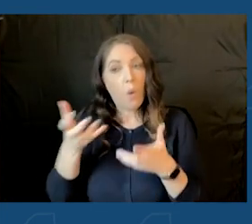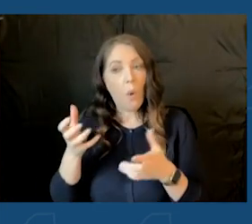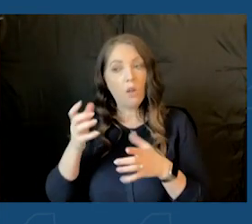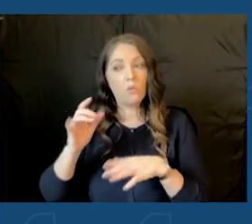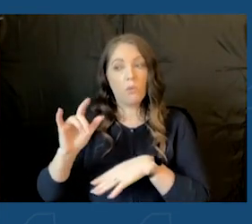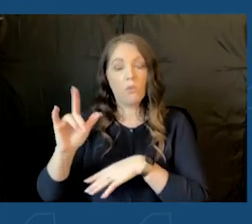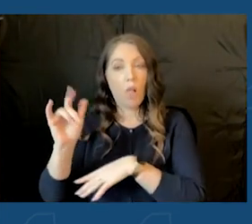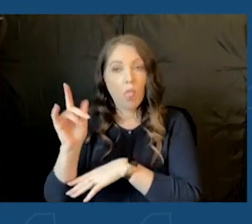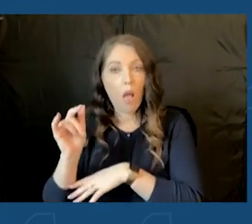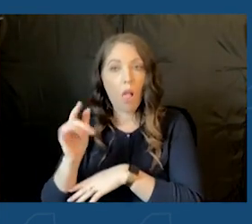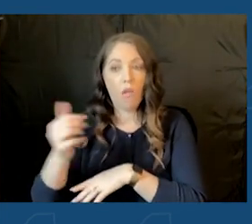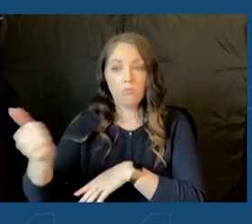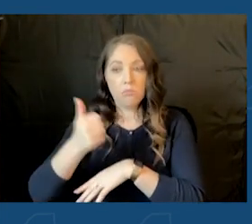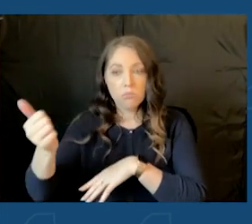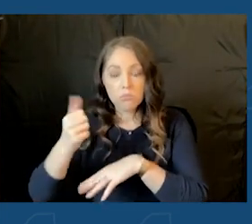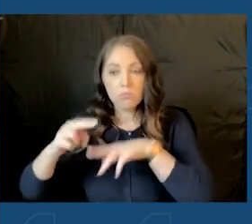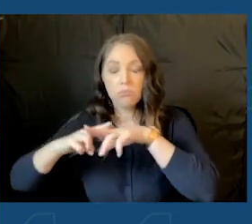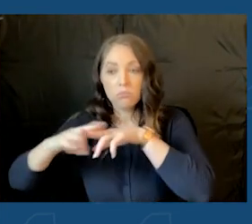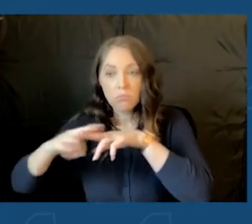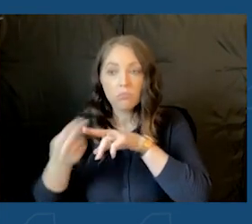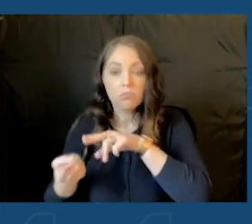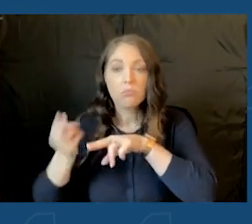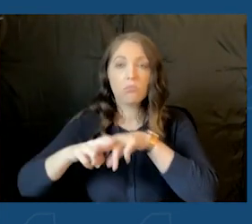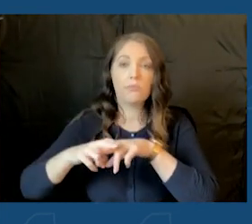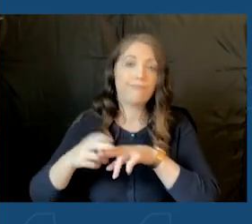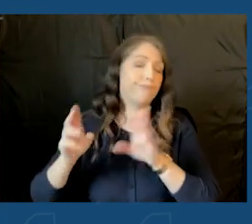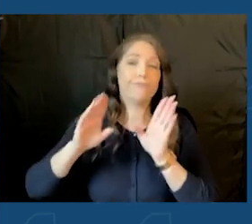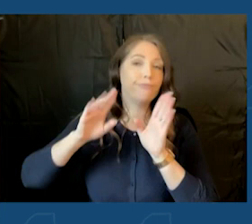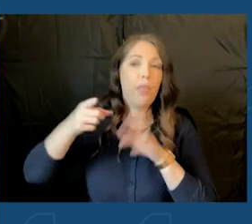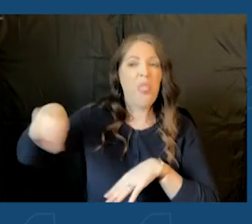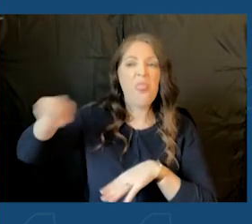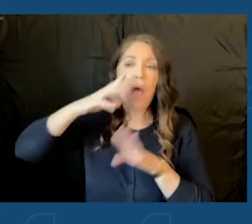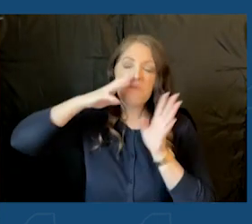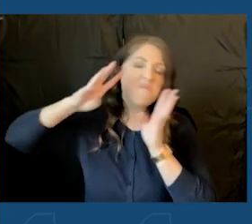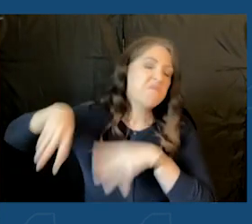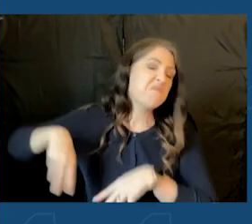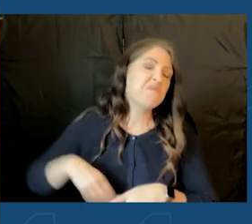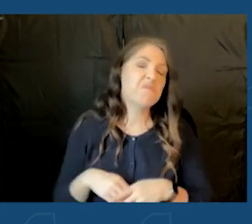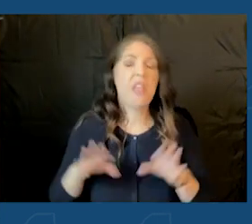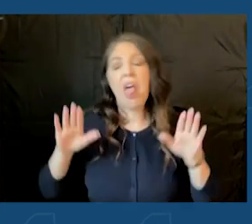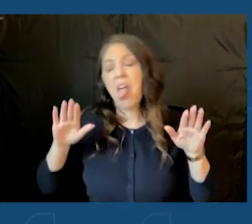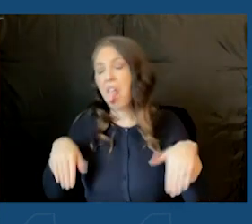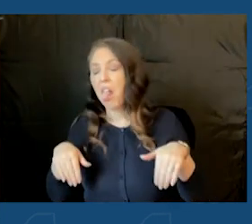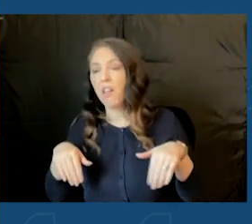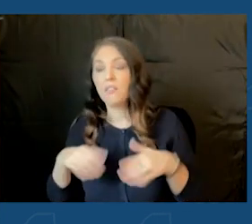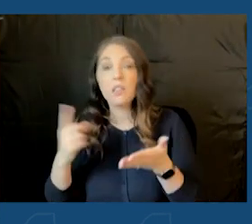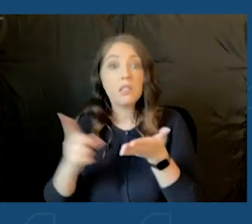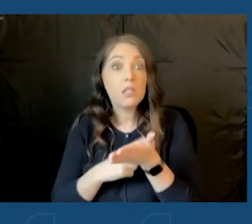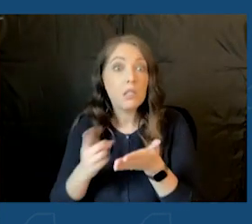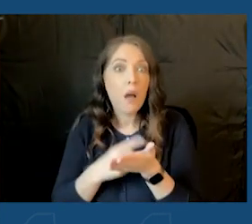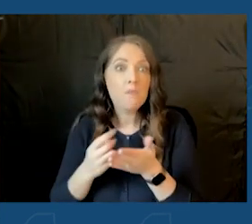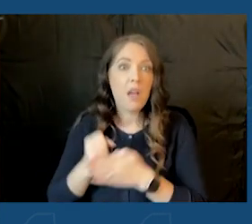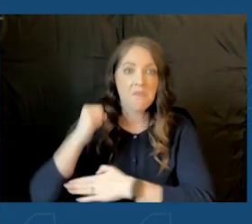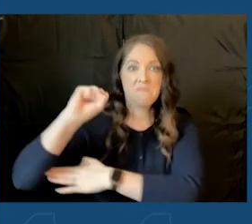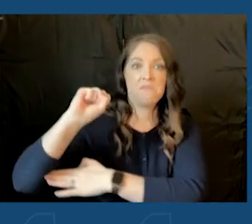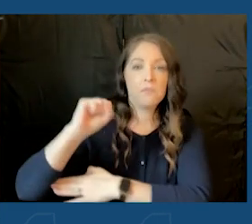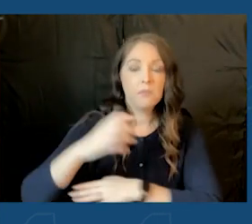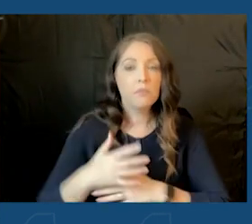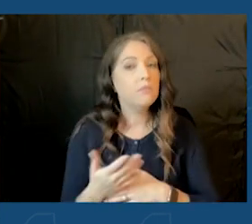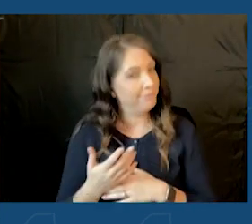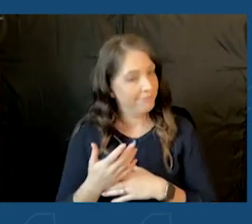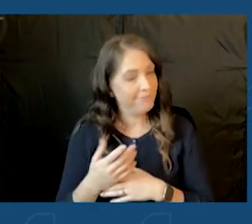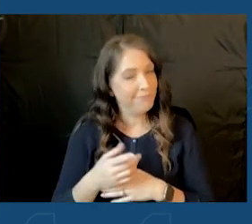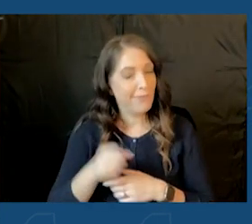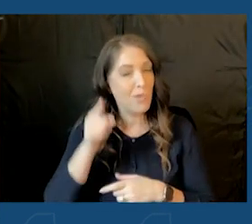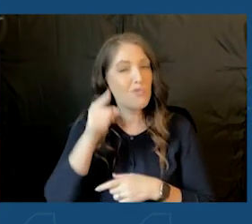to cut down on train delays. They sat on their hands and sometimes worked actively against the project. Governor Hochul, I